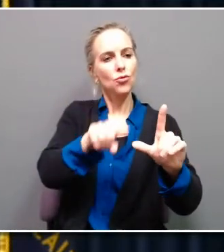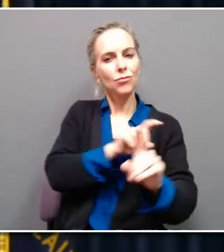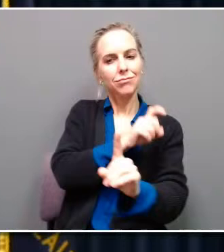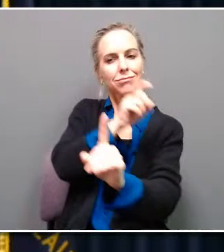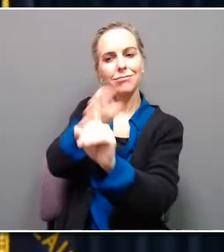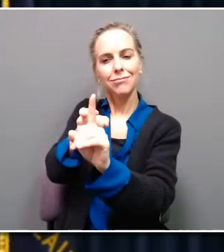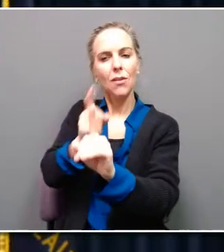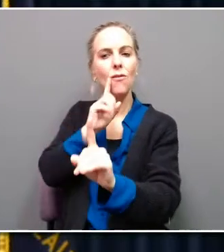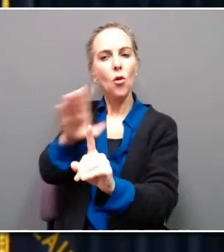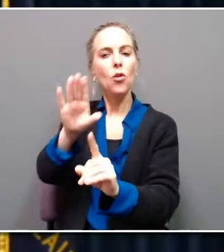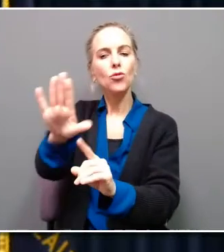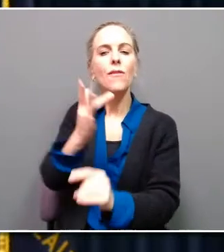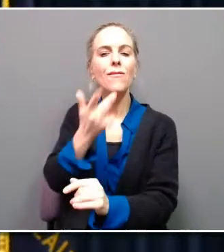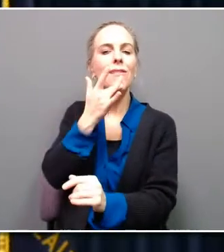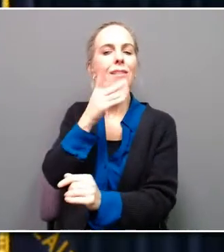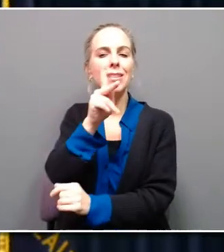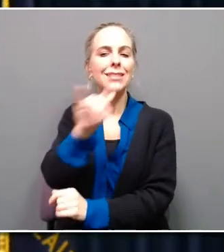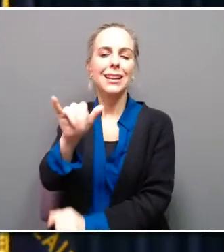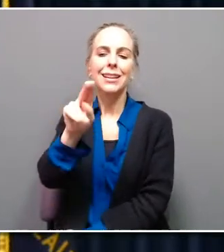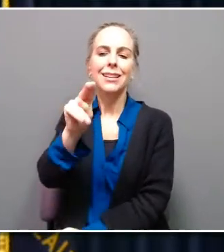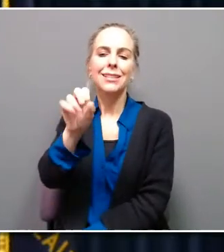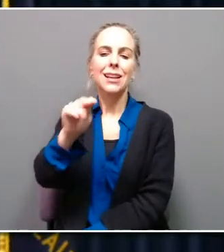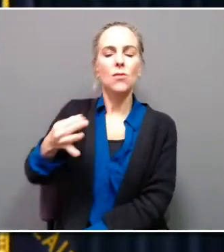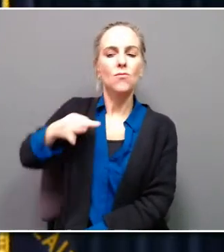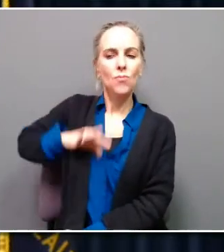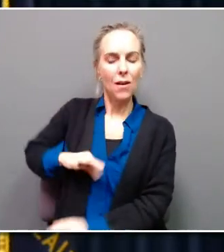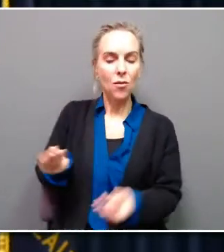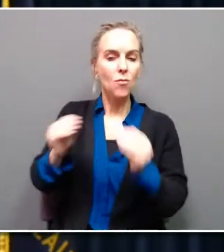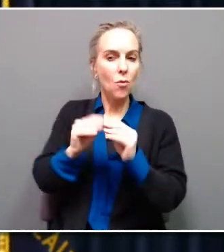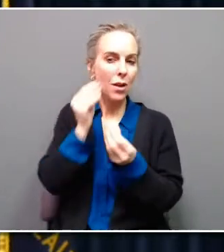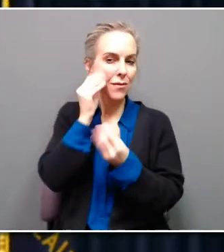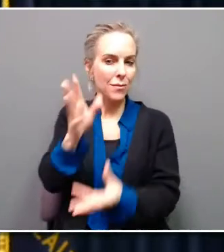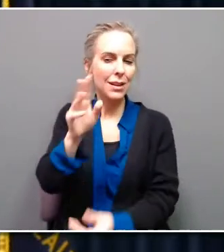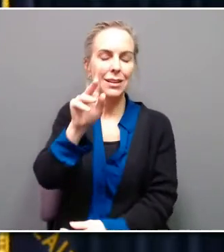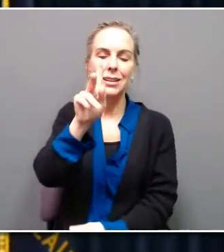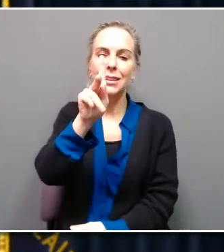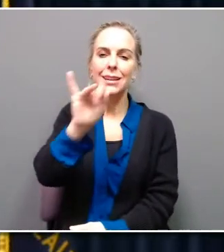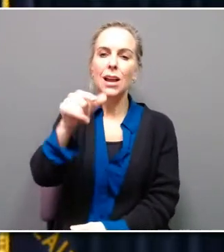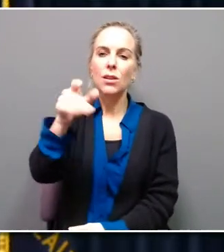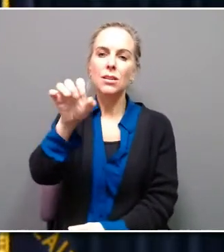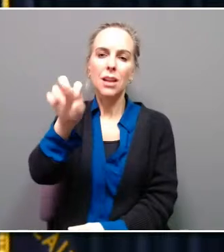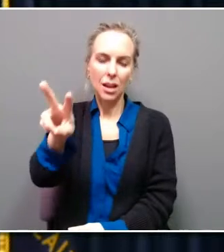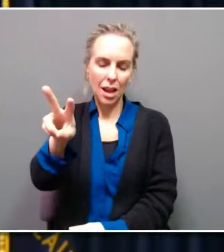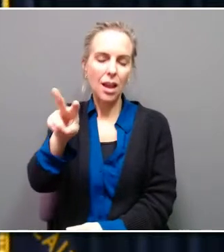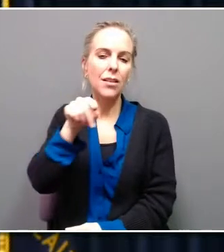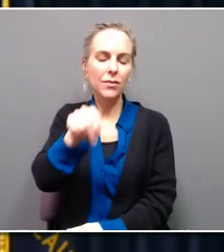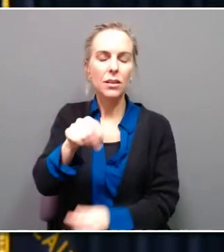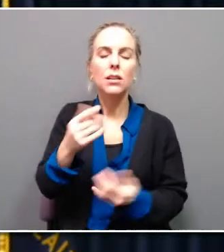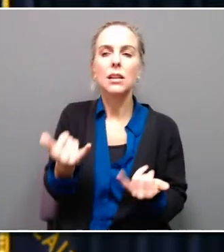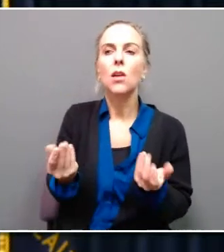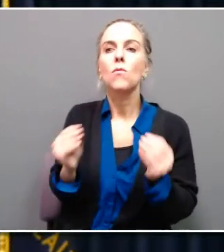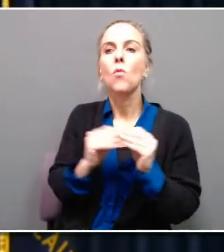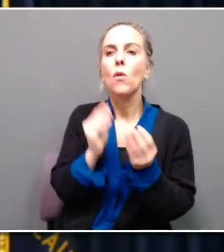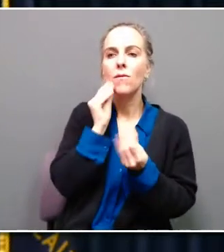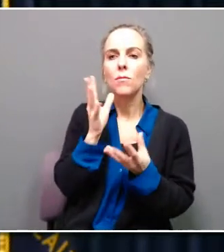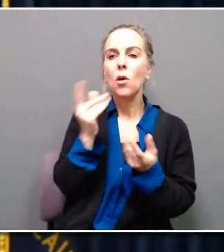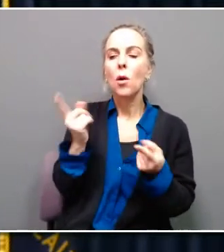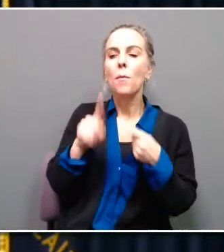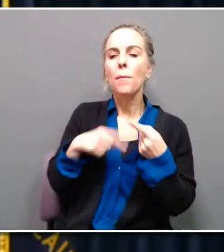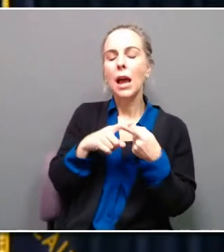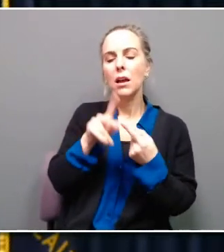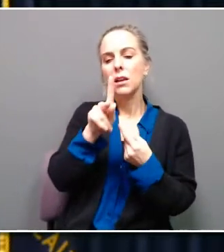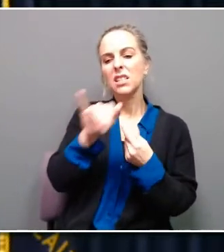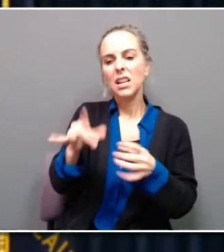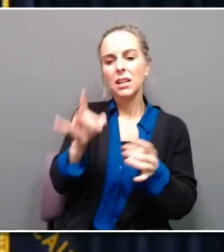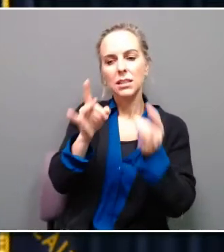available at drive.ky.gov. Now an update on disaster recovery housing. At first